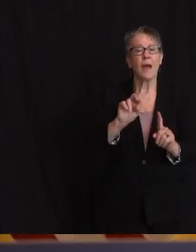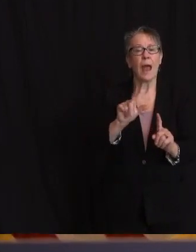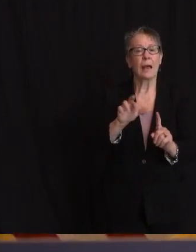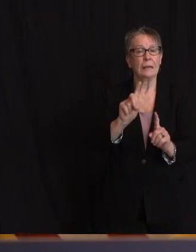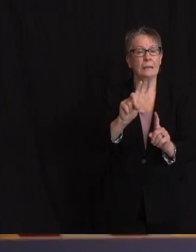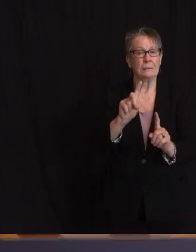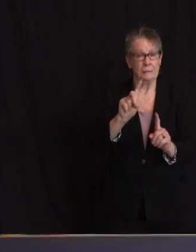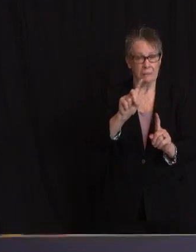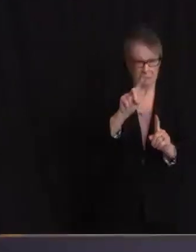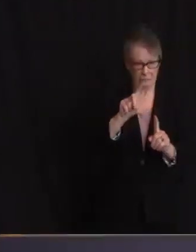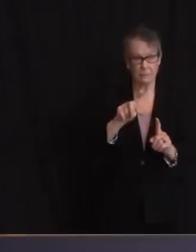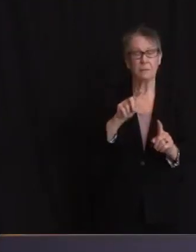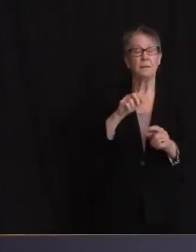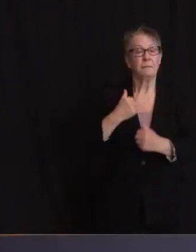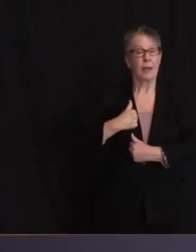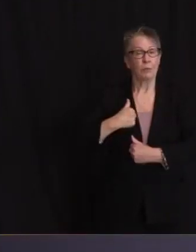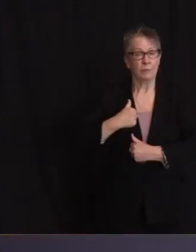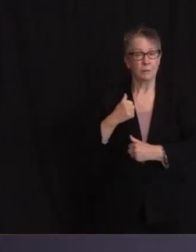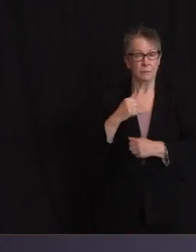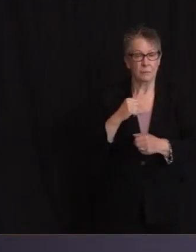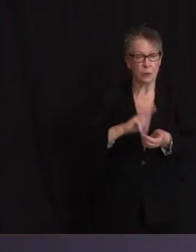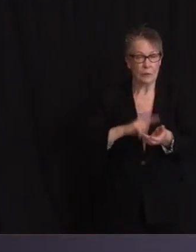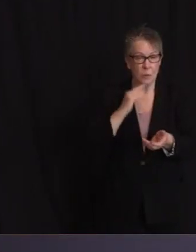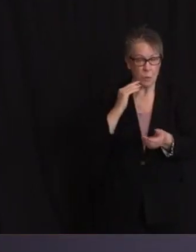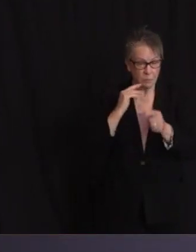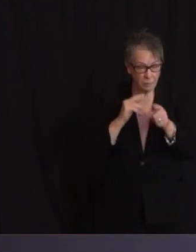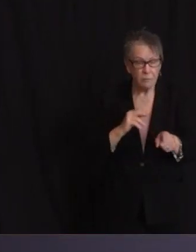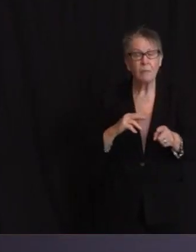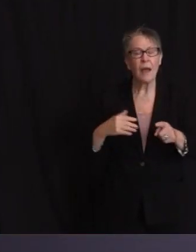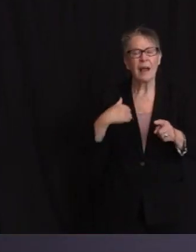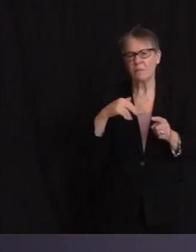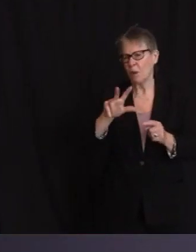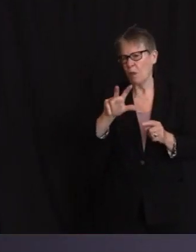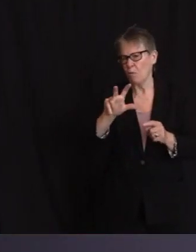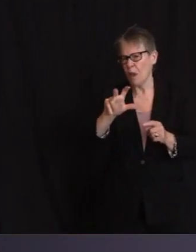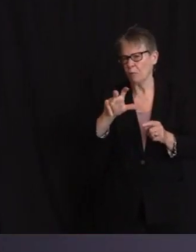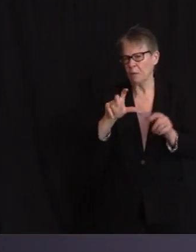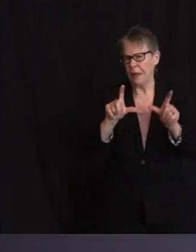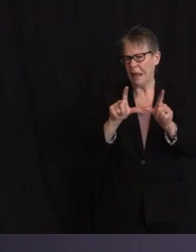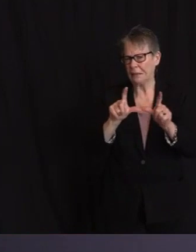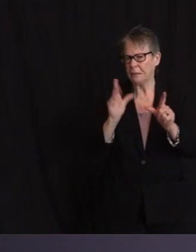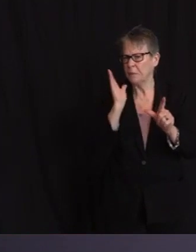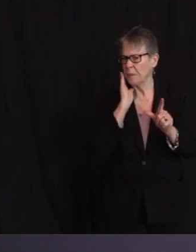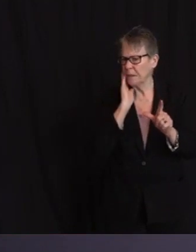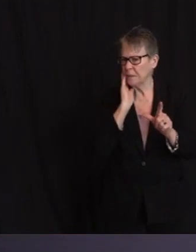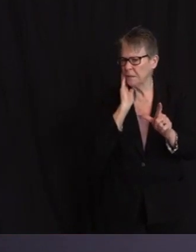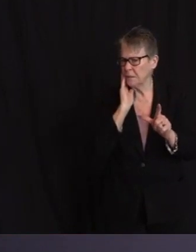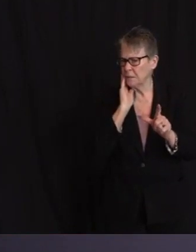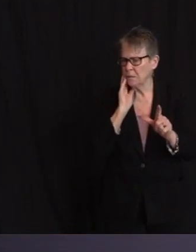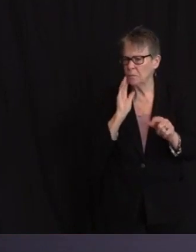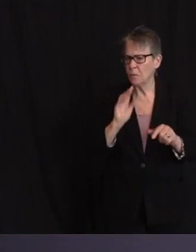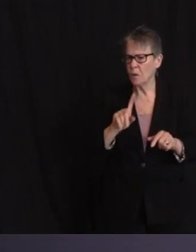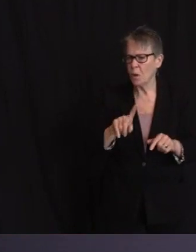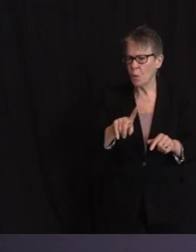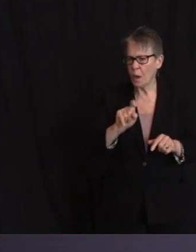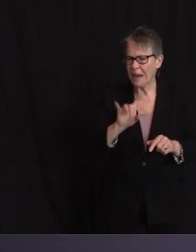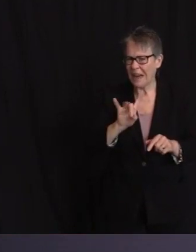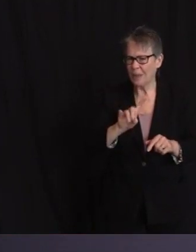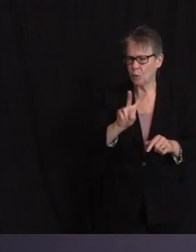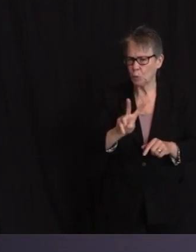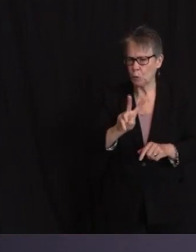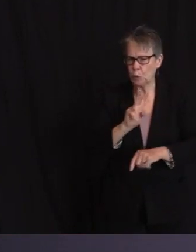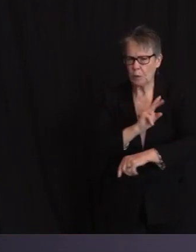residents, 1 confirmed case, 4 ill residents pending a test, 2,